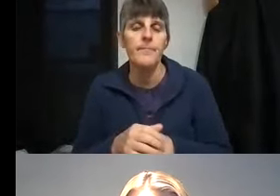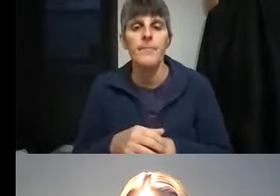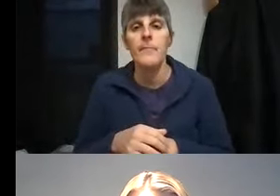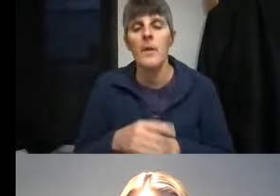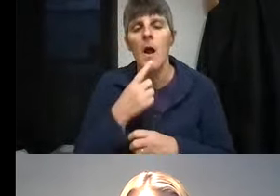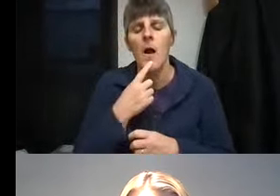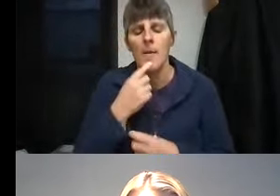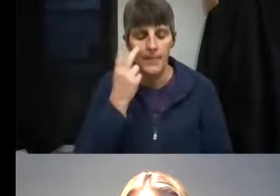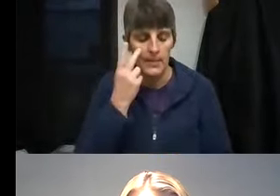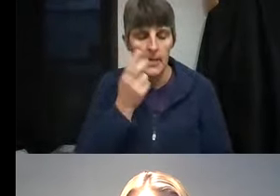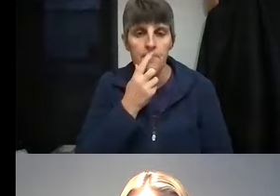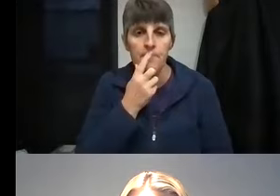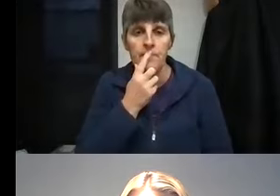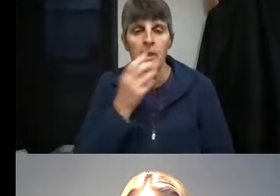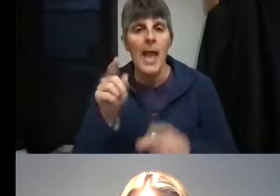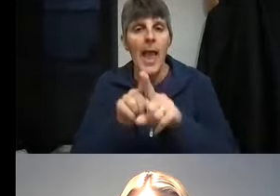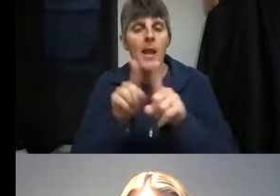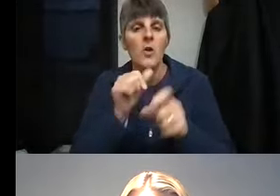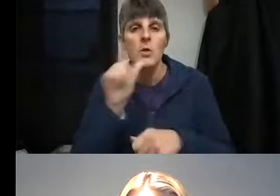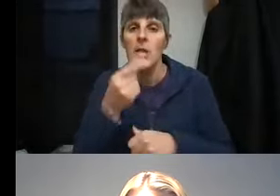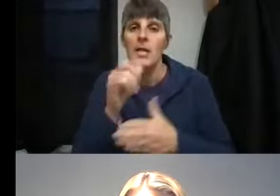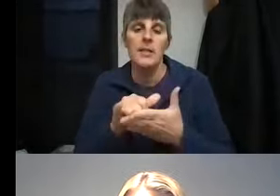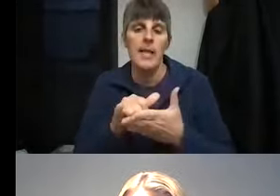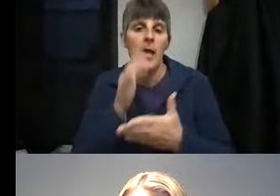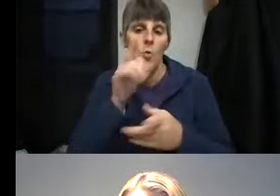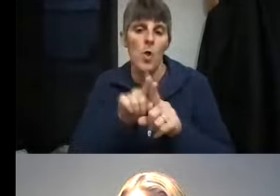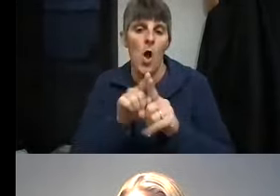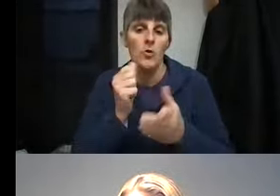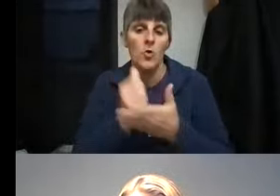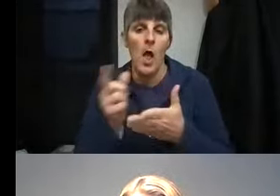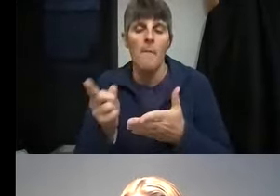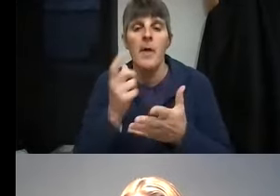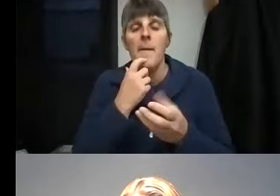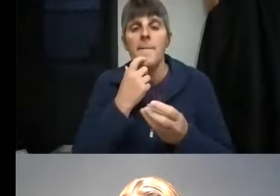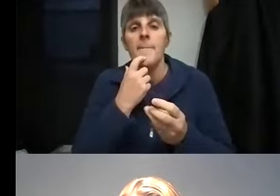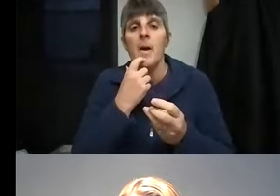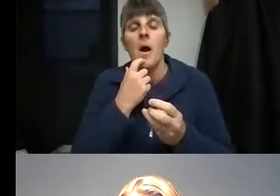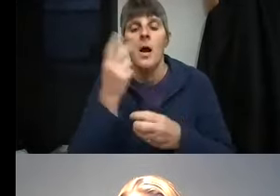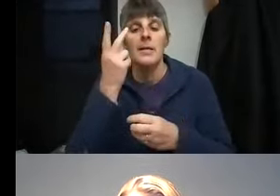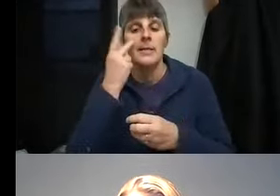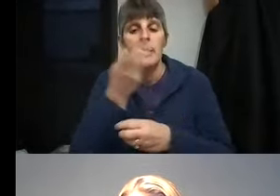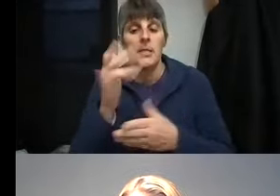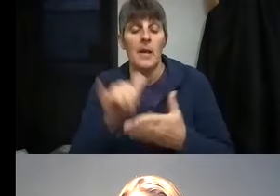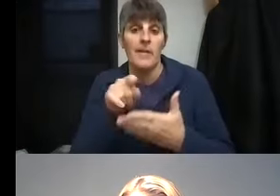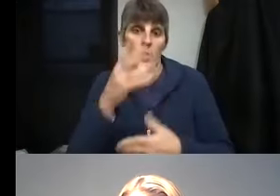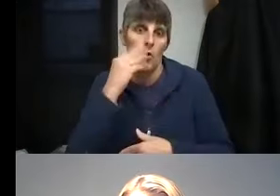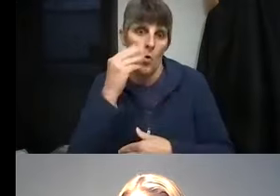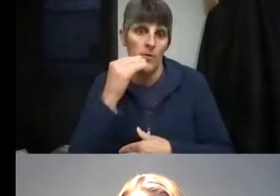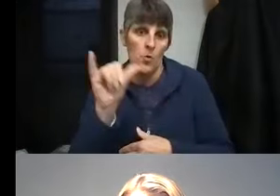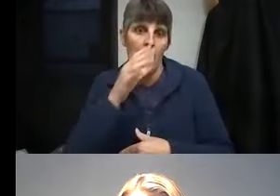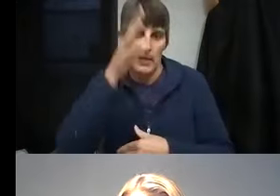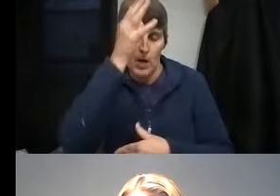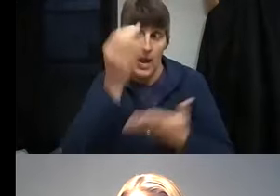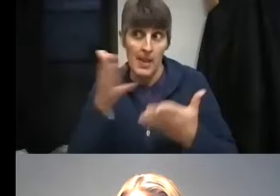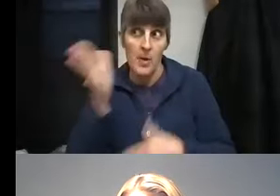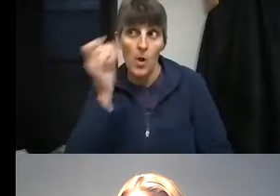Let's see. And also, it's not just that, it will also help them see the stuff that you're going through as a parent, and maybe